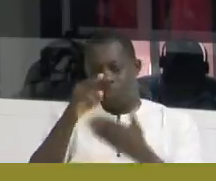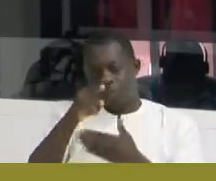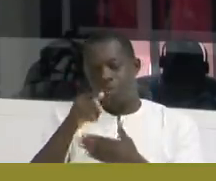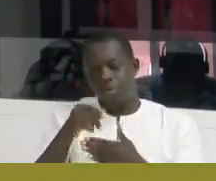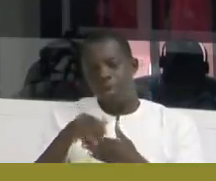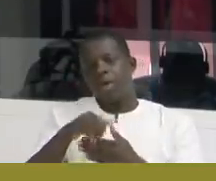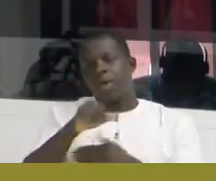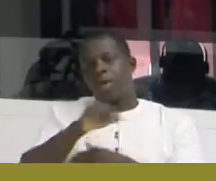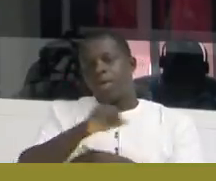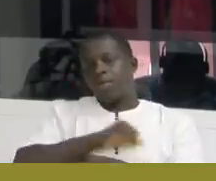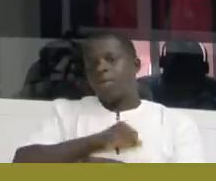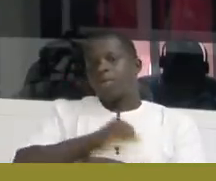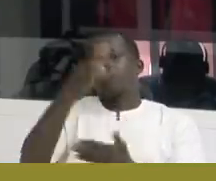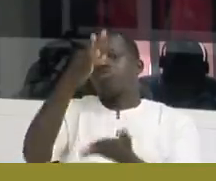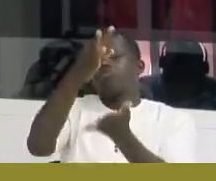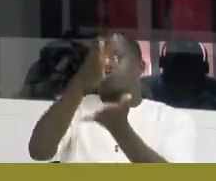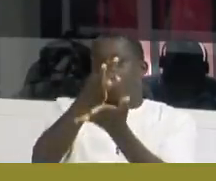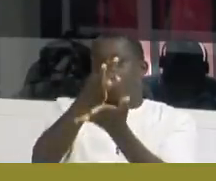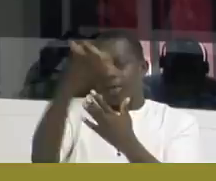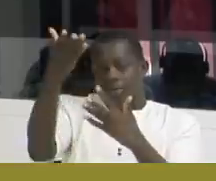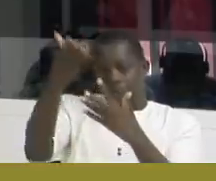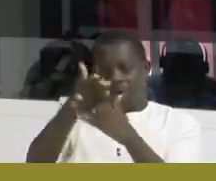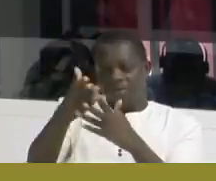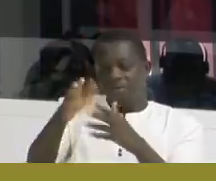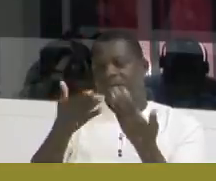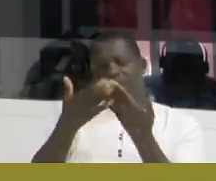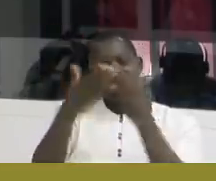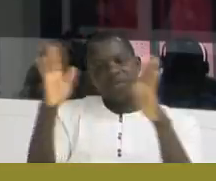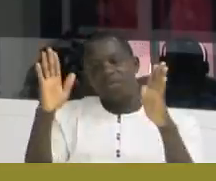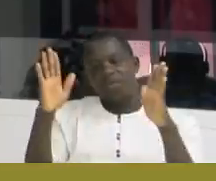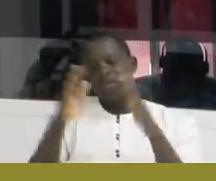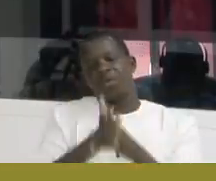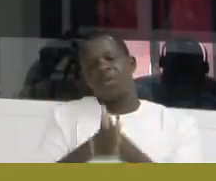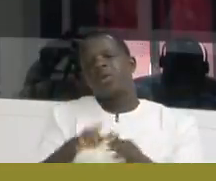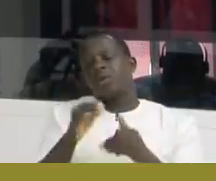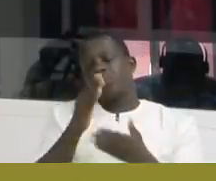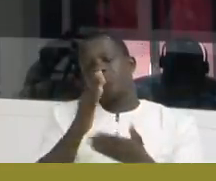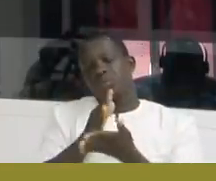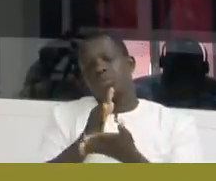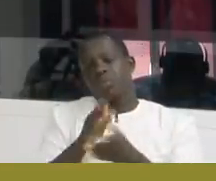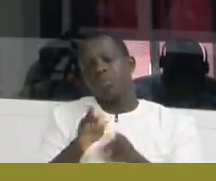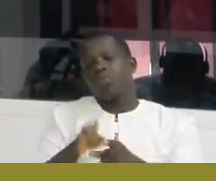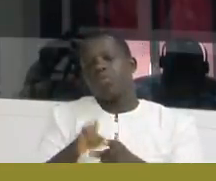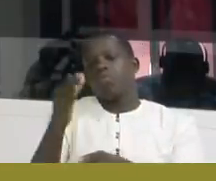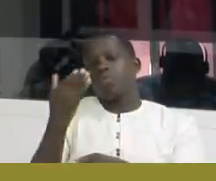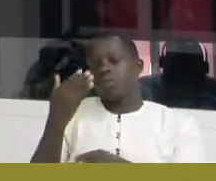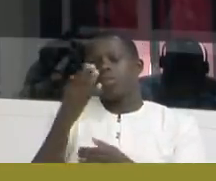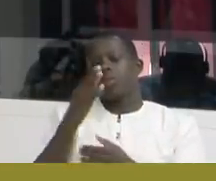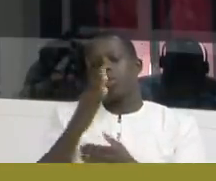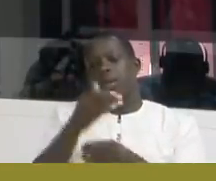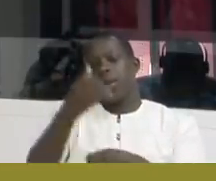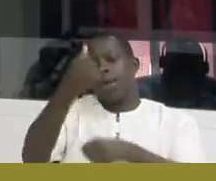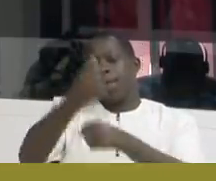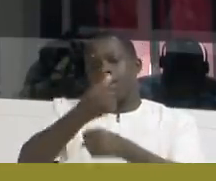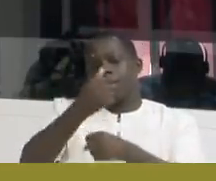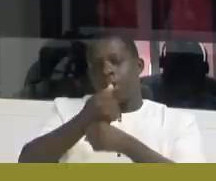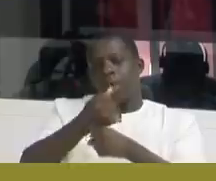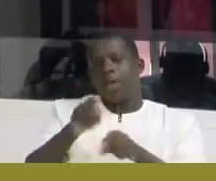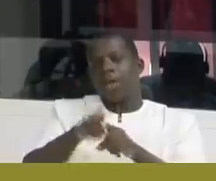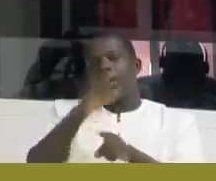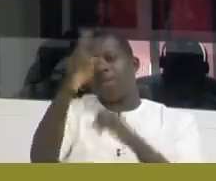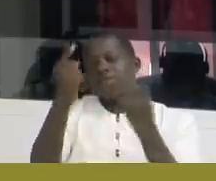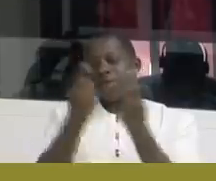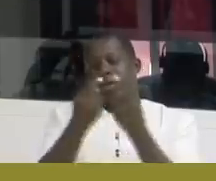my faith and trust in him had dwindled. And obviously, that was, I mean, they created, it created a